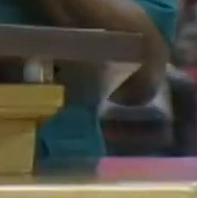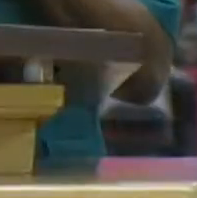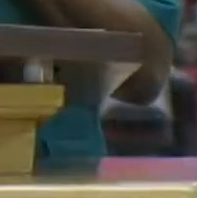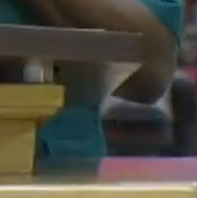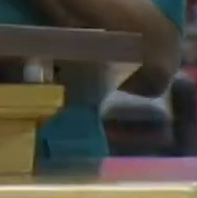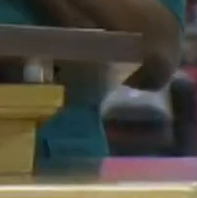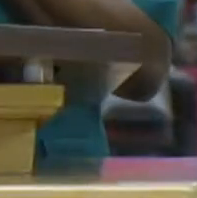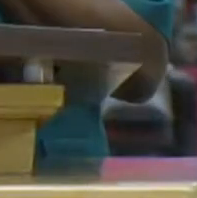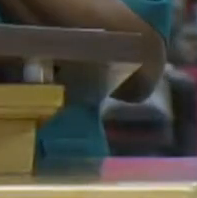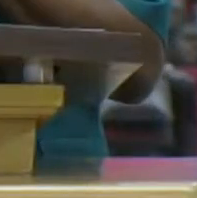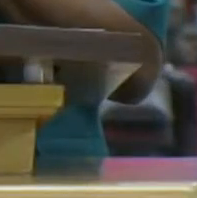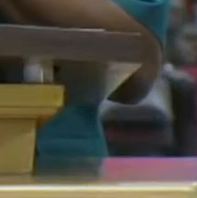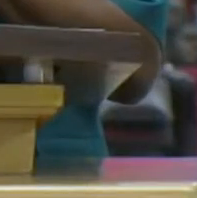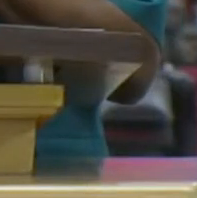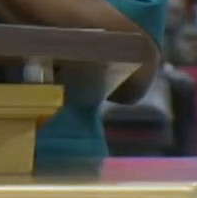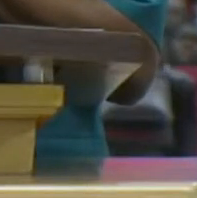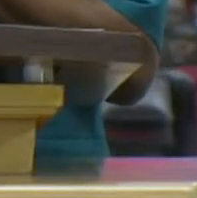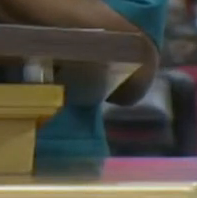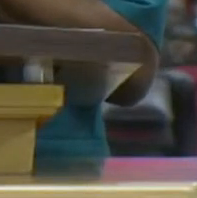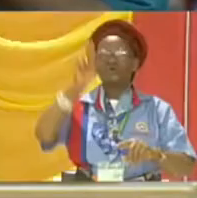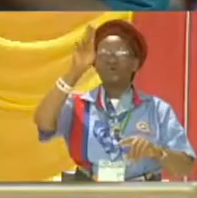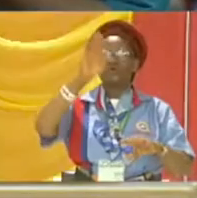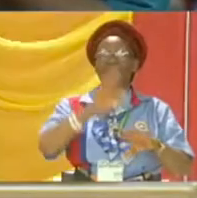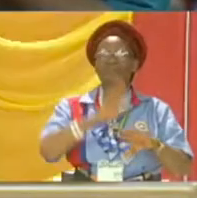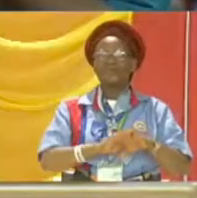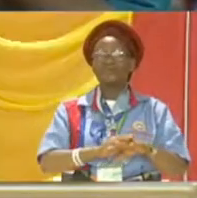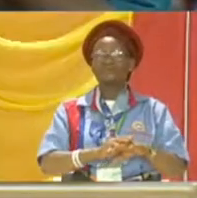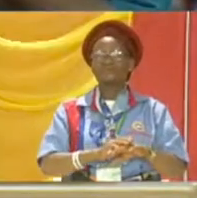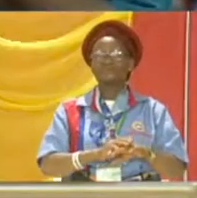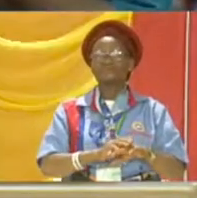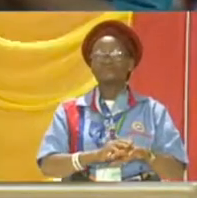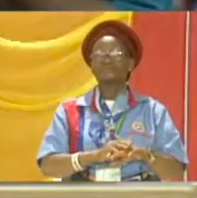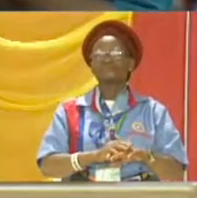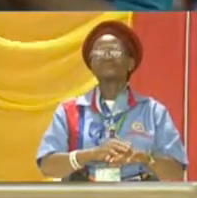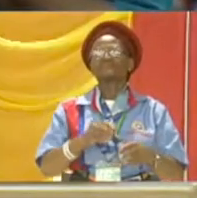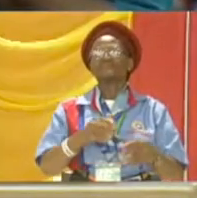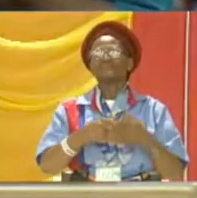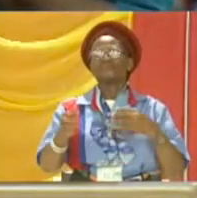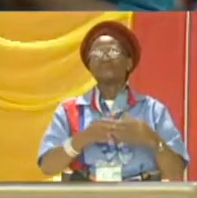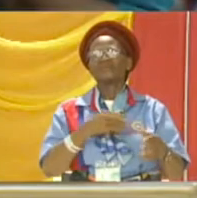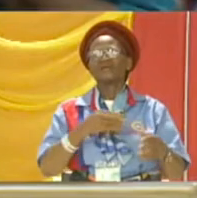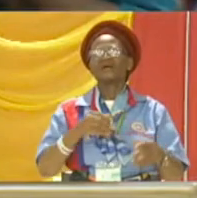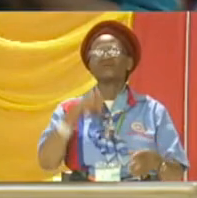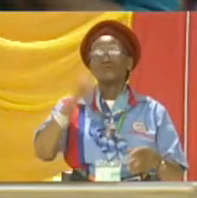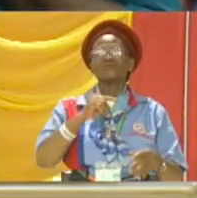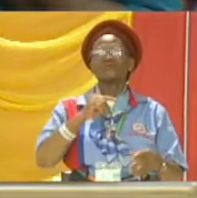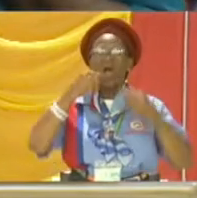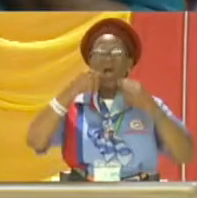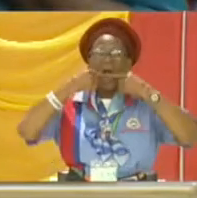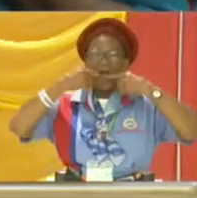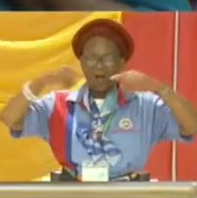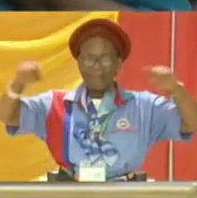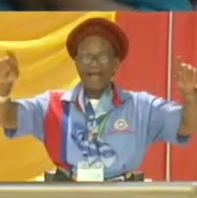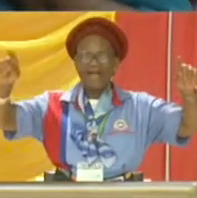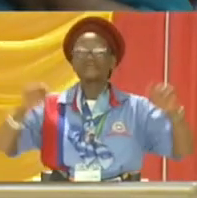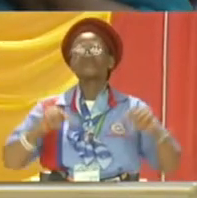It all depends on who is issuing the decree. Oni fi se pelu tali eni na to npa ase.